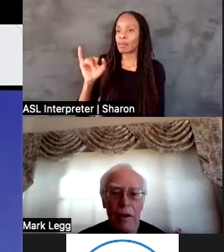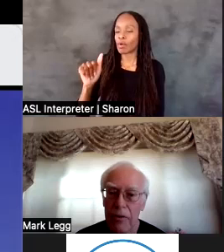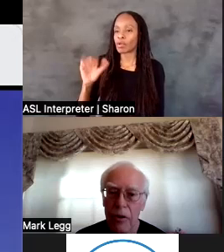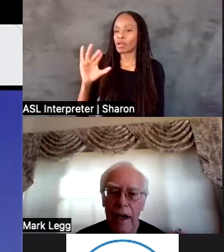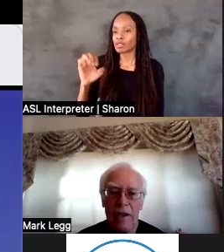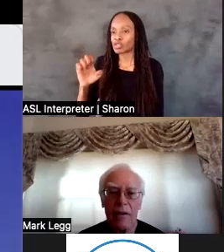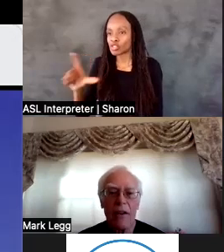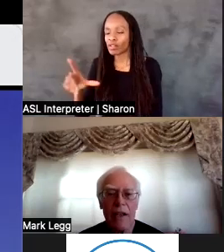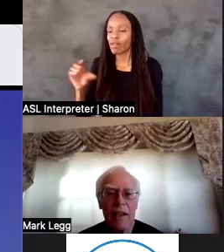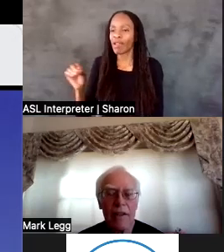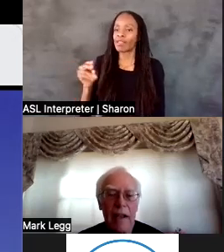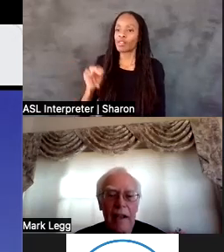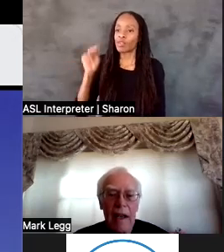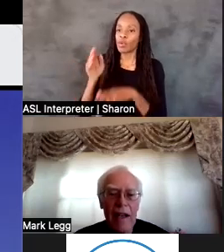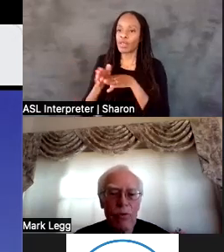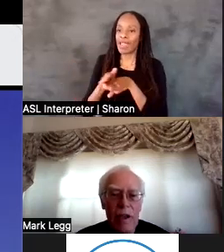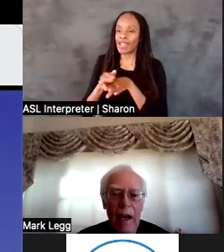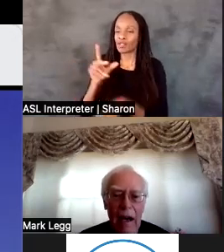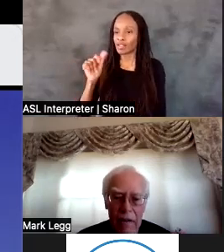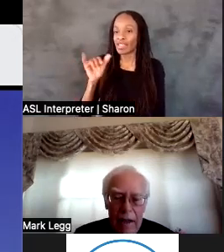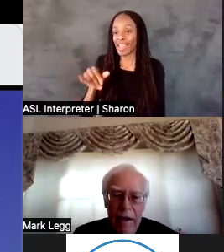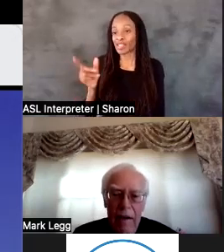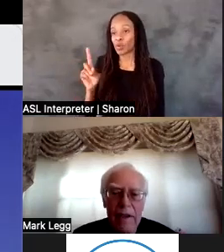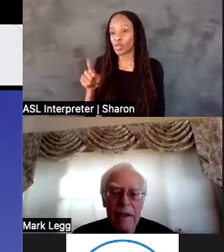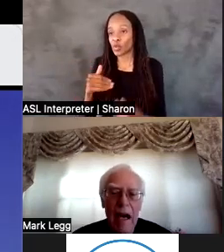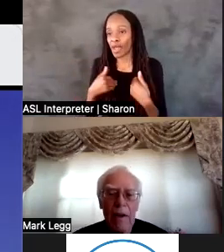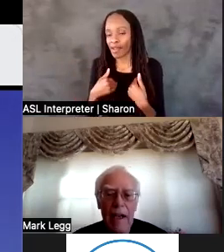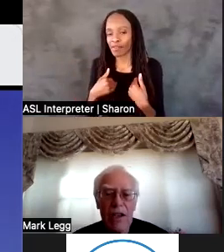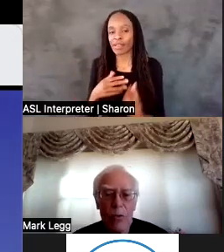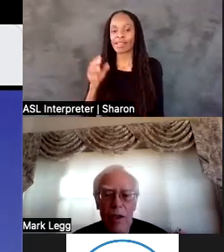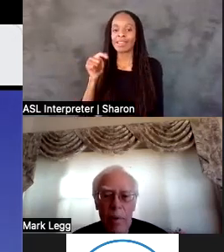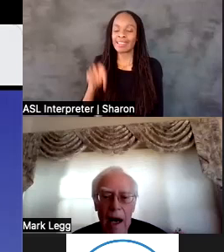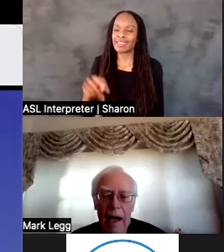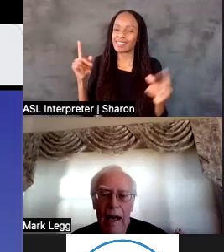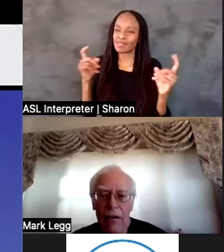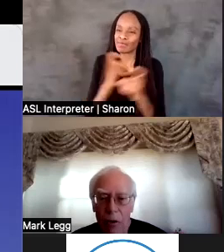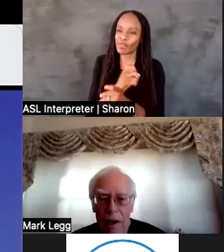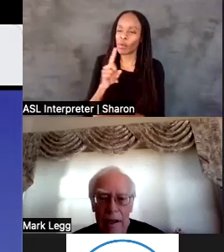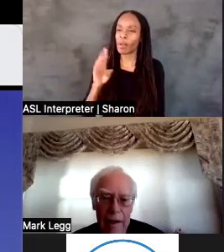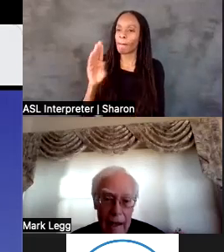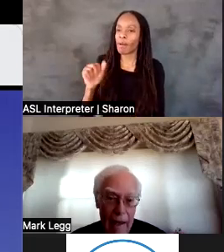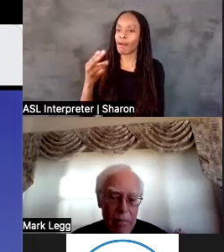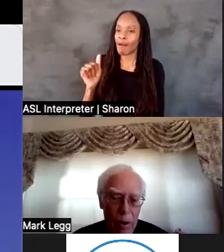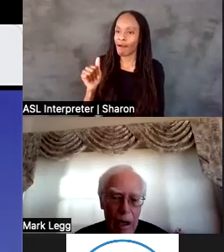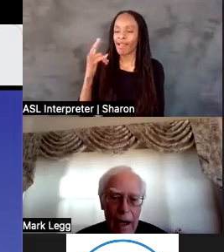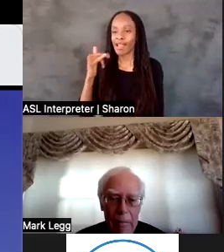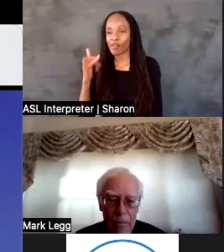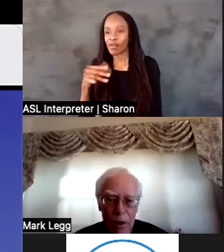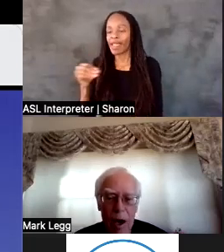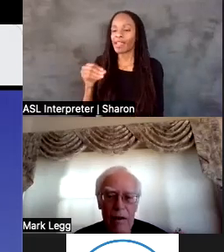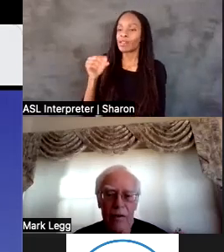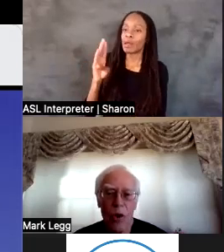along, the northern edge of Los Angeles. And that's where you have this complication where the Baja California and the